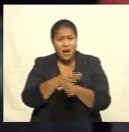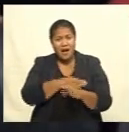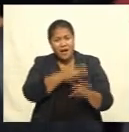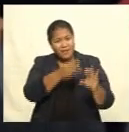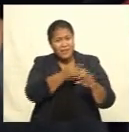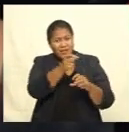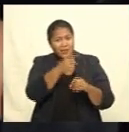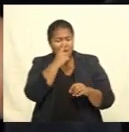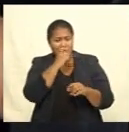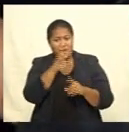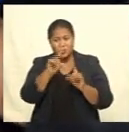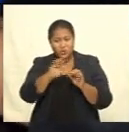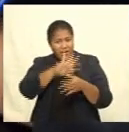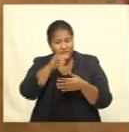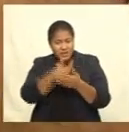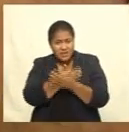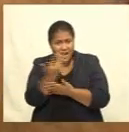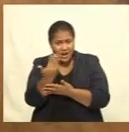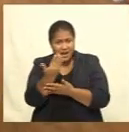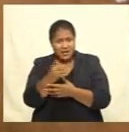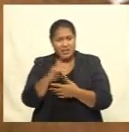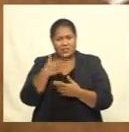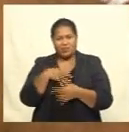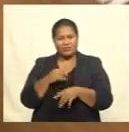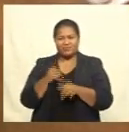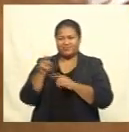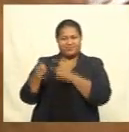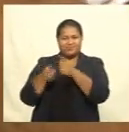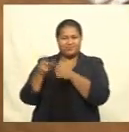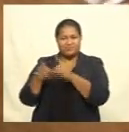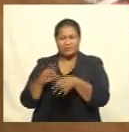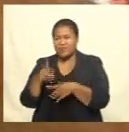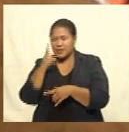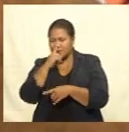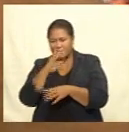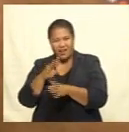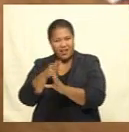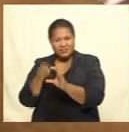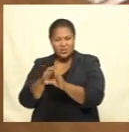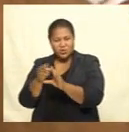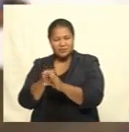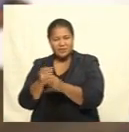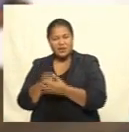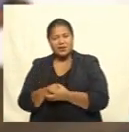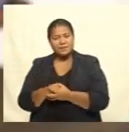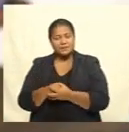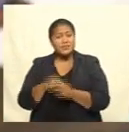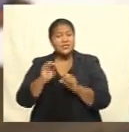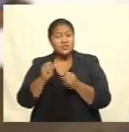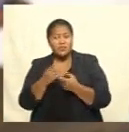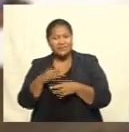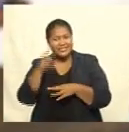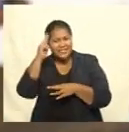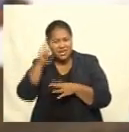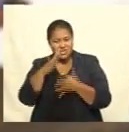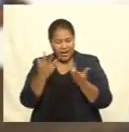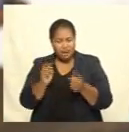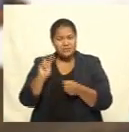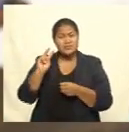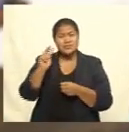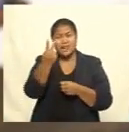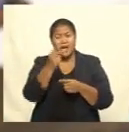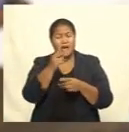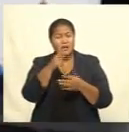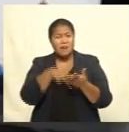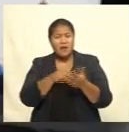do on a daily basis, they are being judged and targeted by social media users. Simpson says the nation is battling the second wave of the